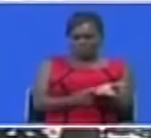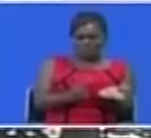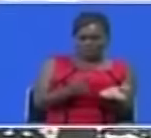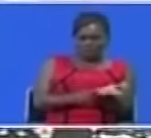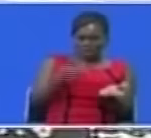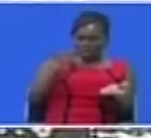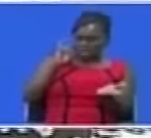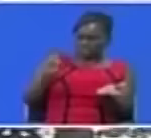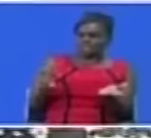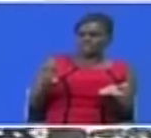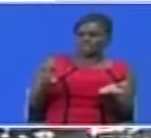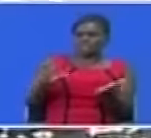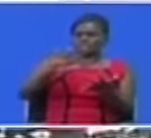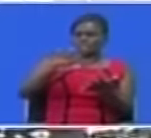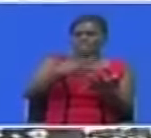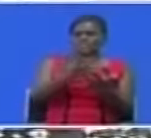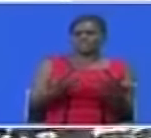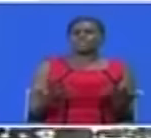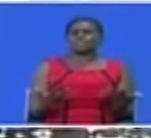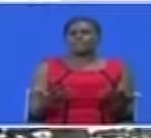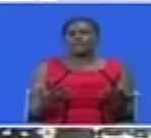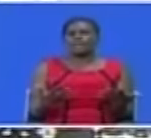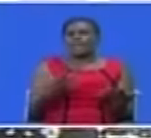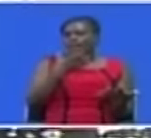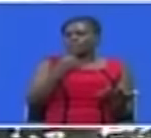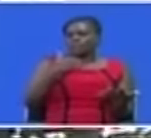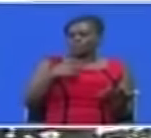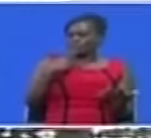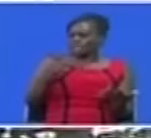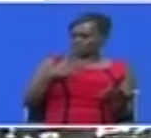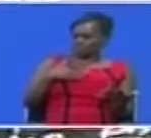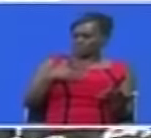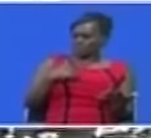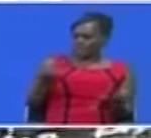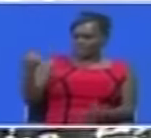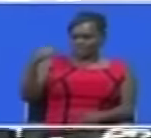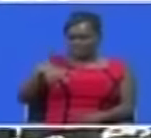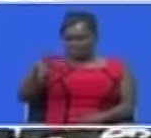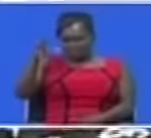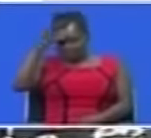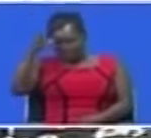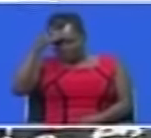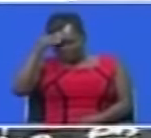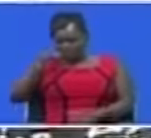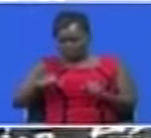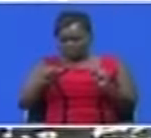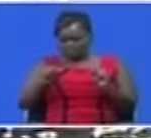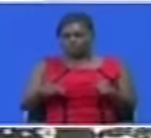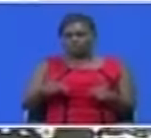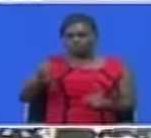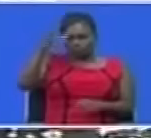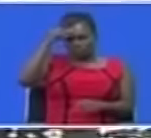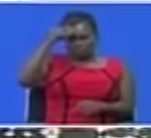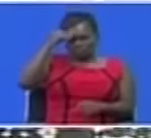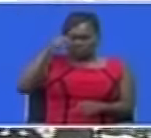neighboring Uganda. Lillian is on the internet. My husband is in Yabia. So I can be in Kujaku, in Tifuze, and in Yazi.